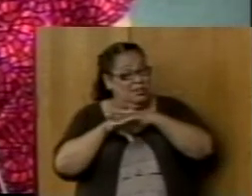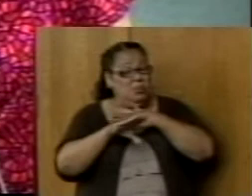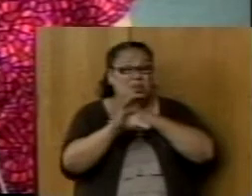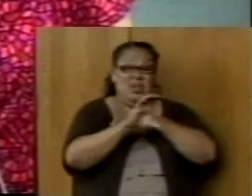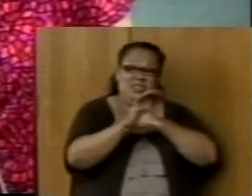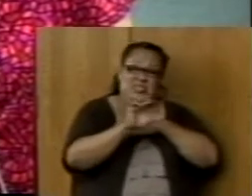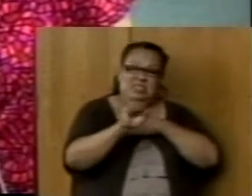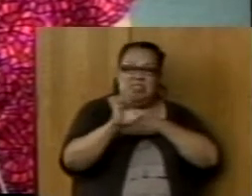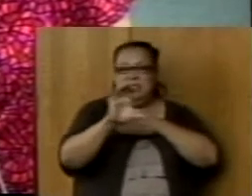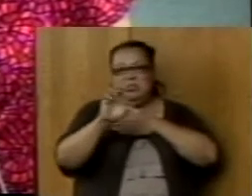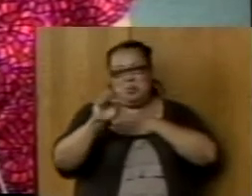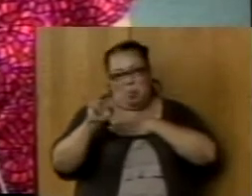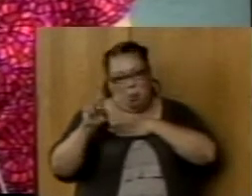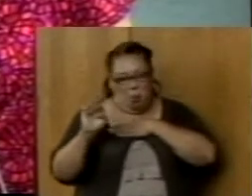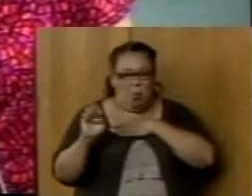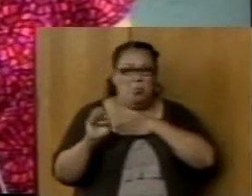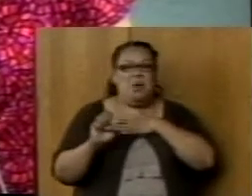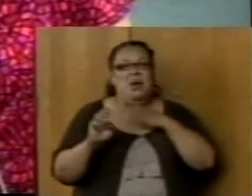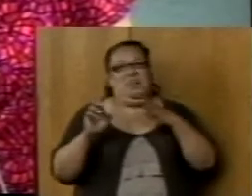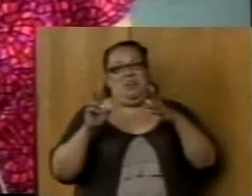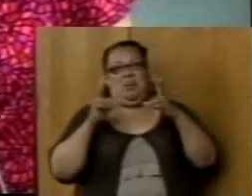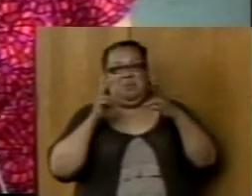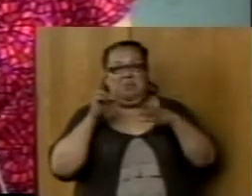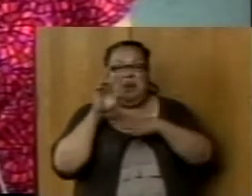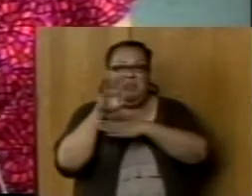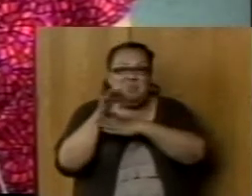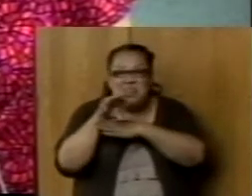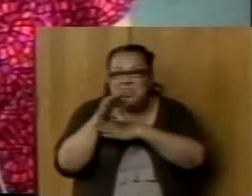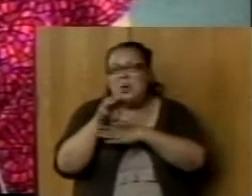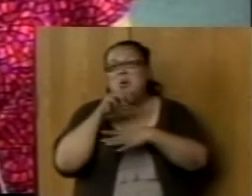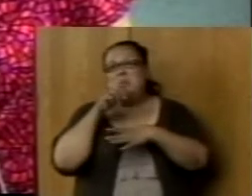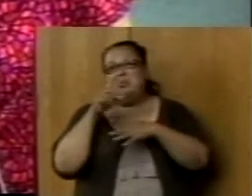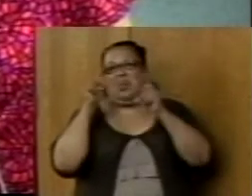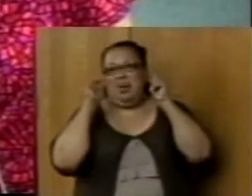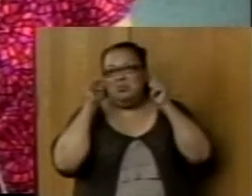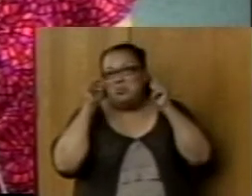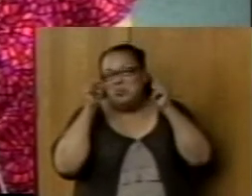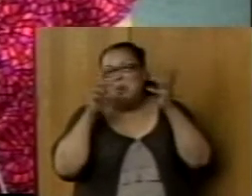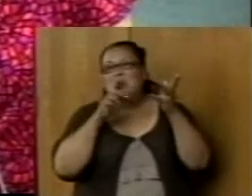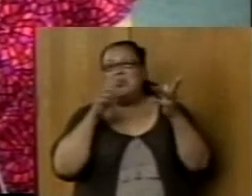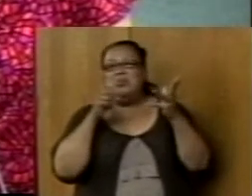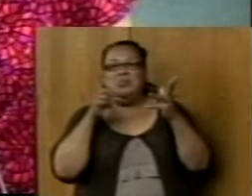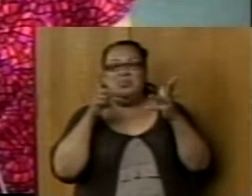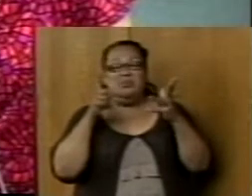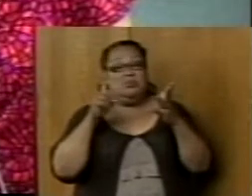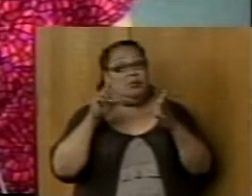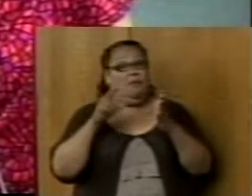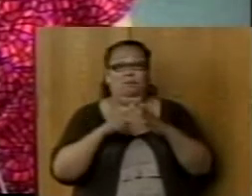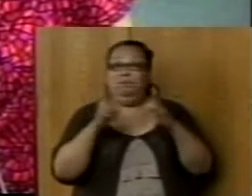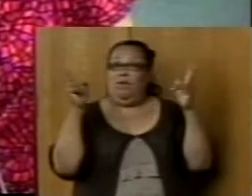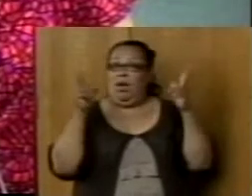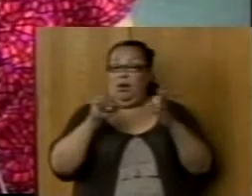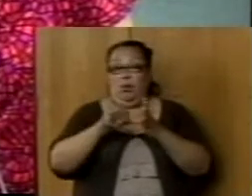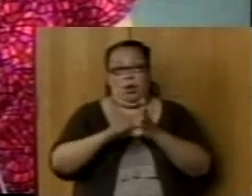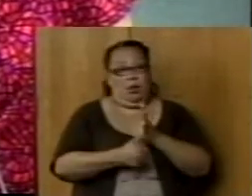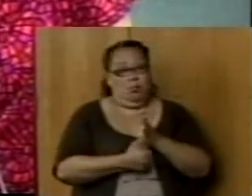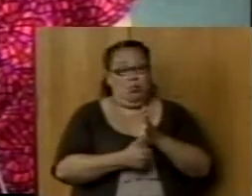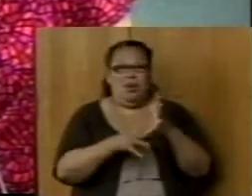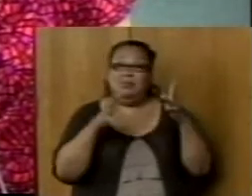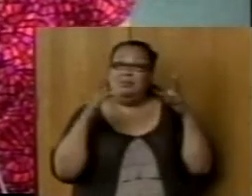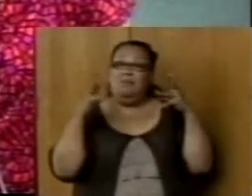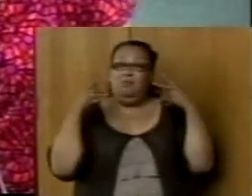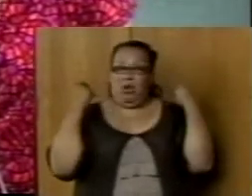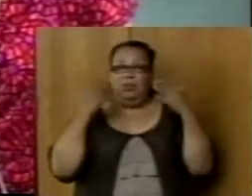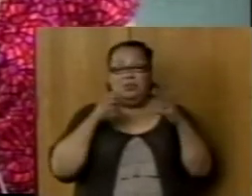C-Scope has videos, they have tutorials, so the facilitators were very impressed with now the friendliness